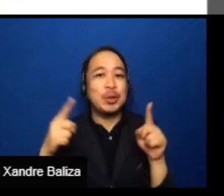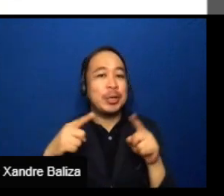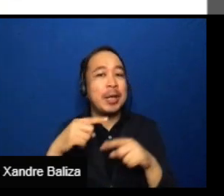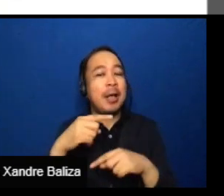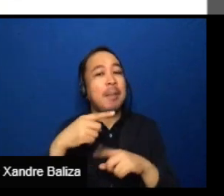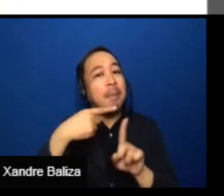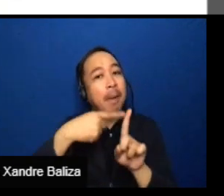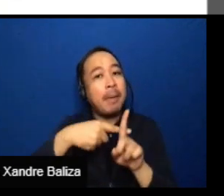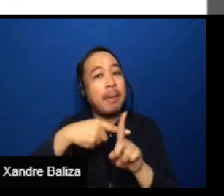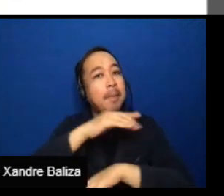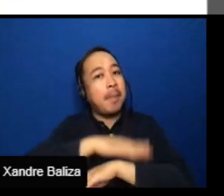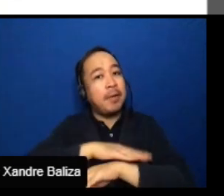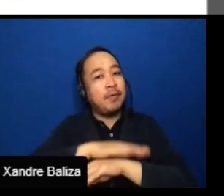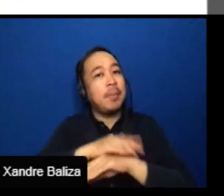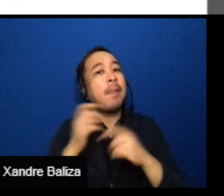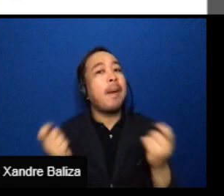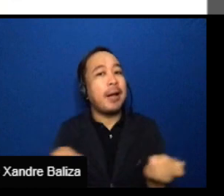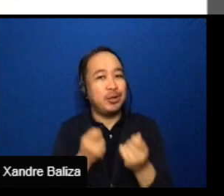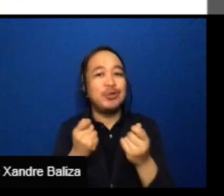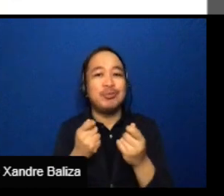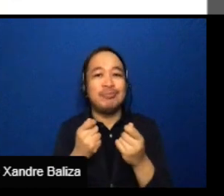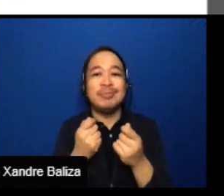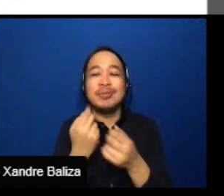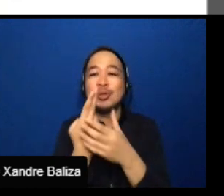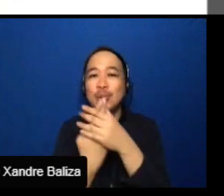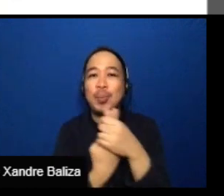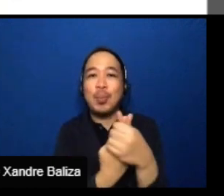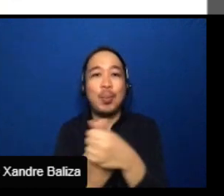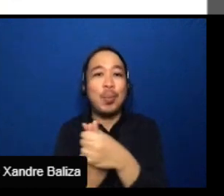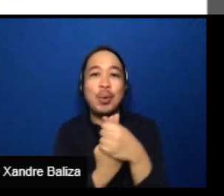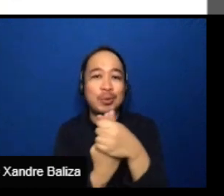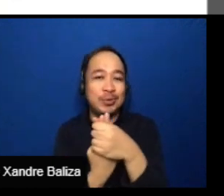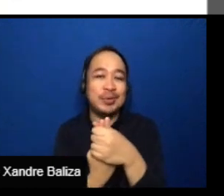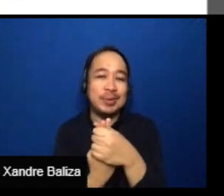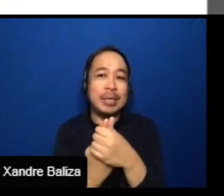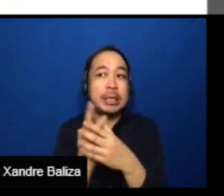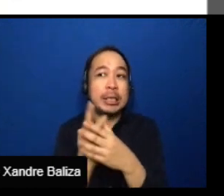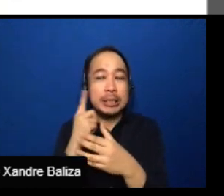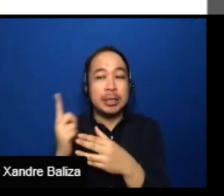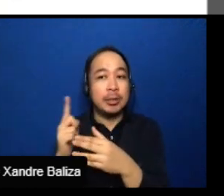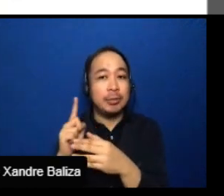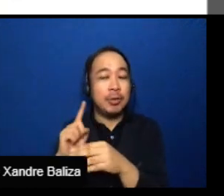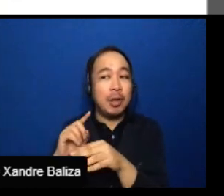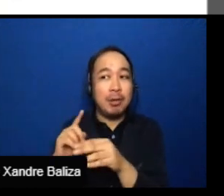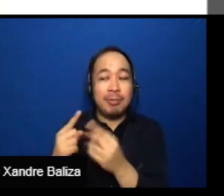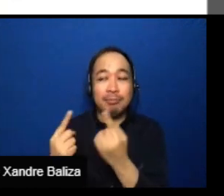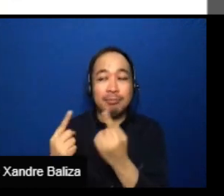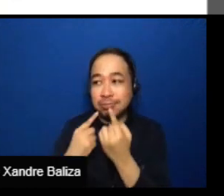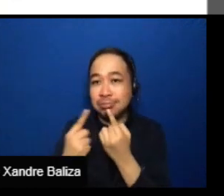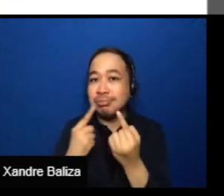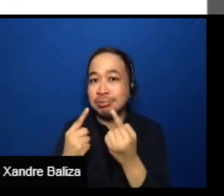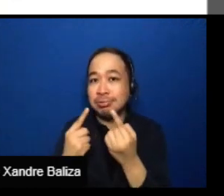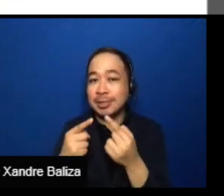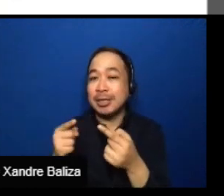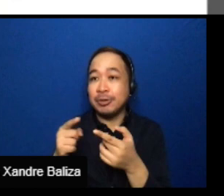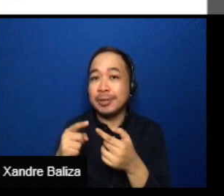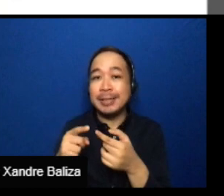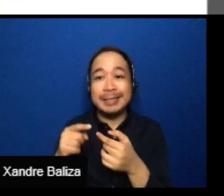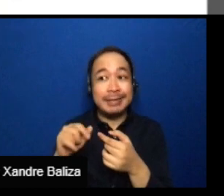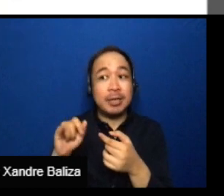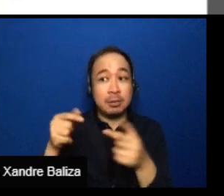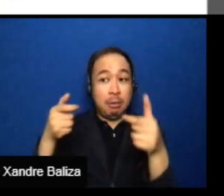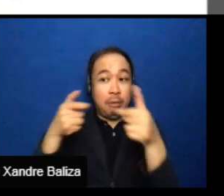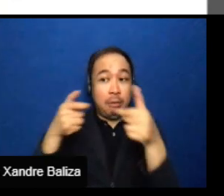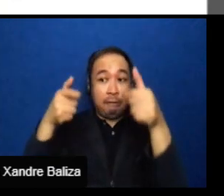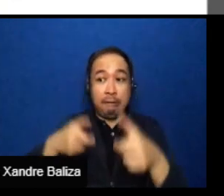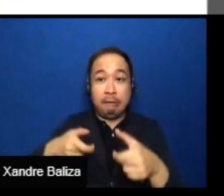both go together. So this is based on the advice, based on our previous, if it's an official documentation, we would